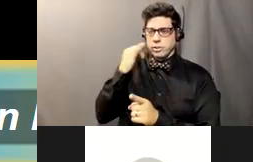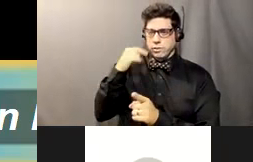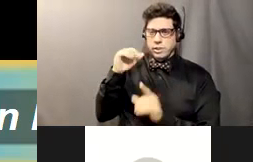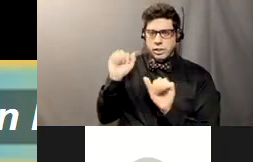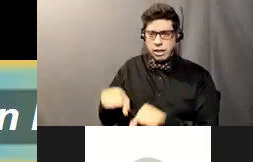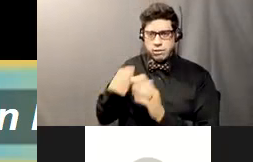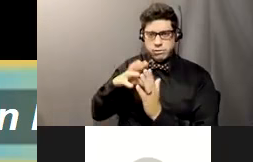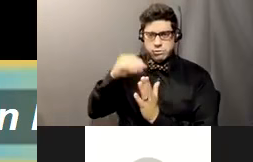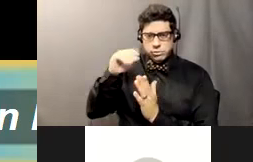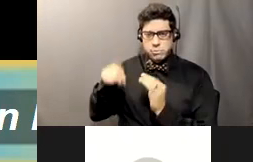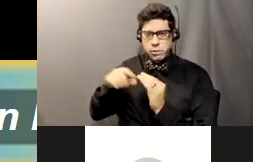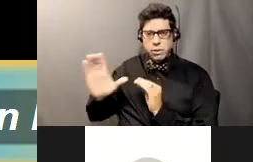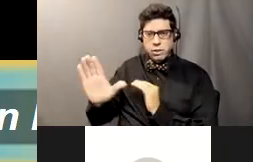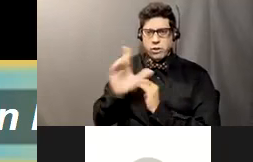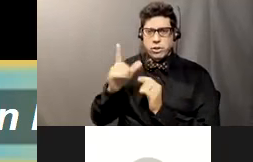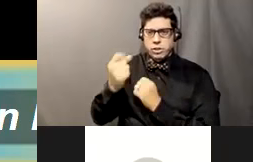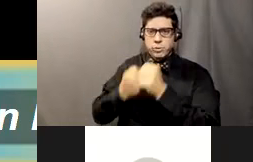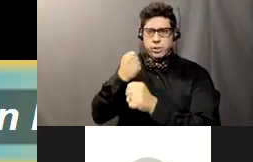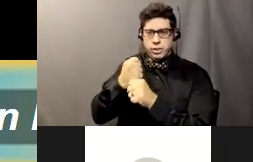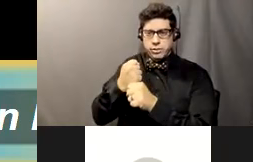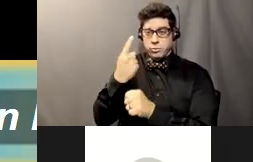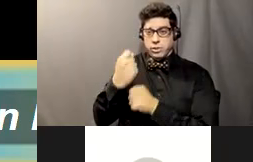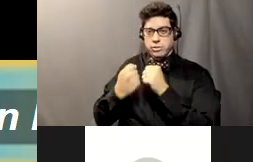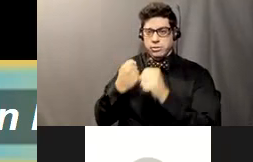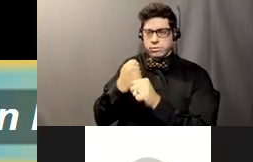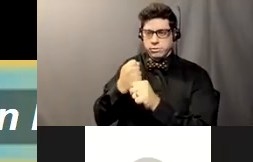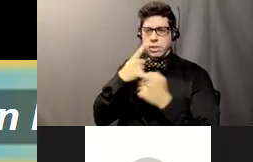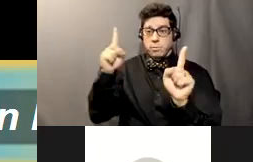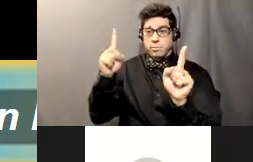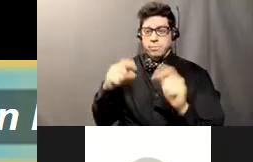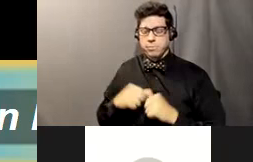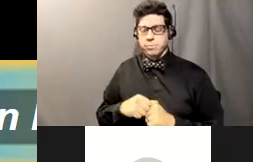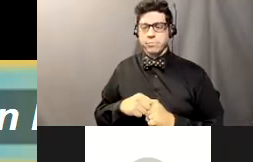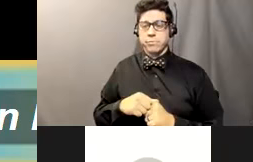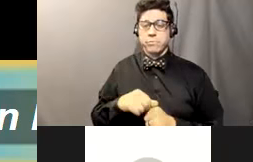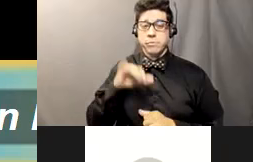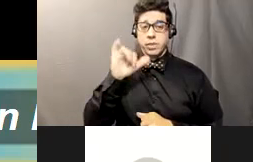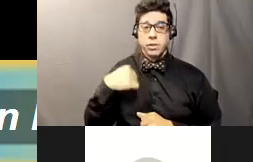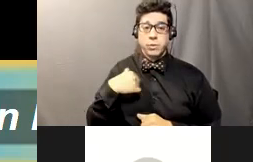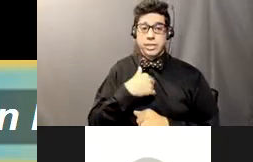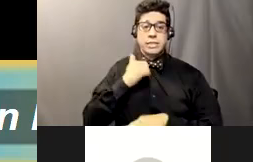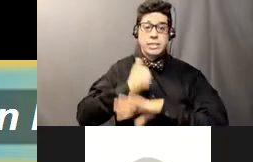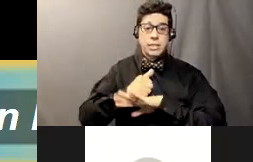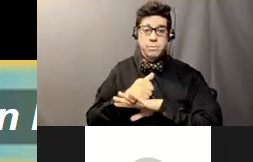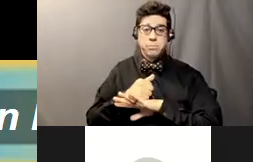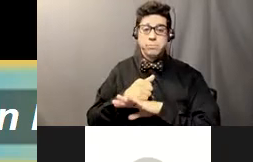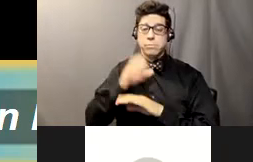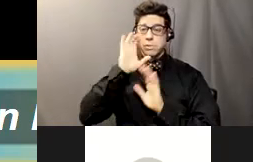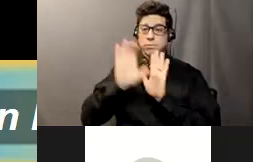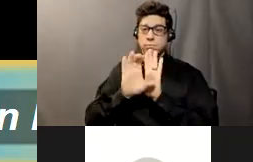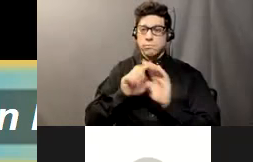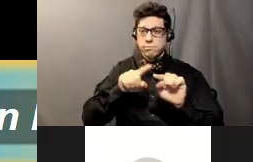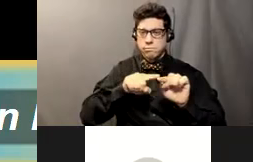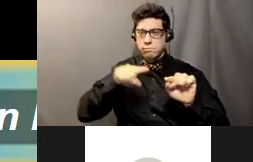learn about their year 1 accomplishments. So with that information, we created this infographic that you can see here on your